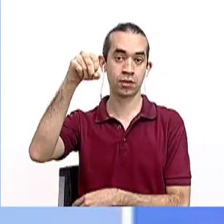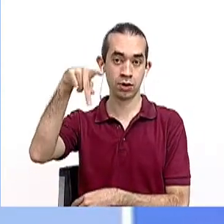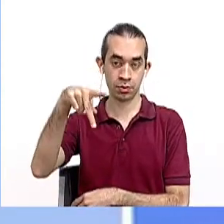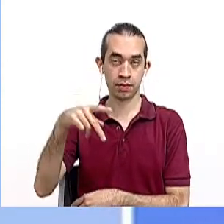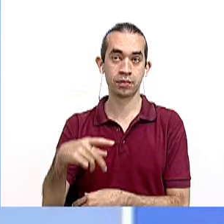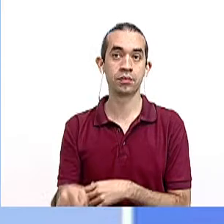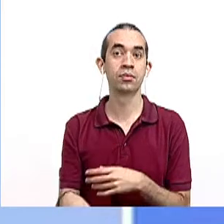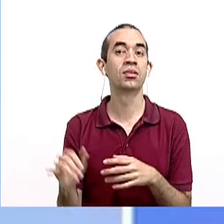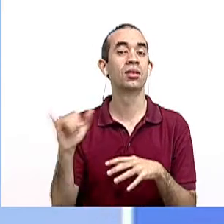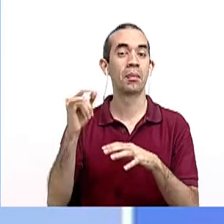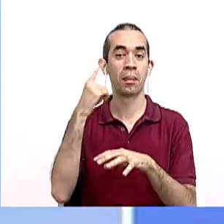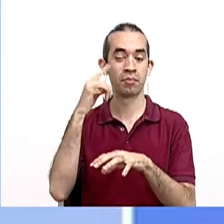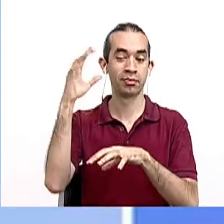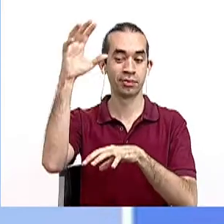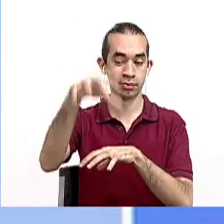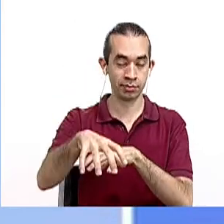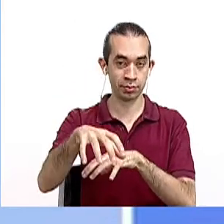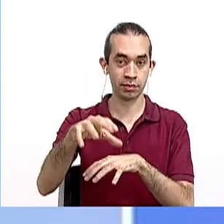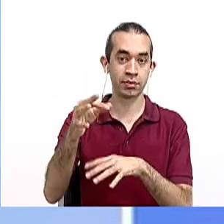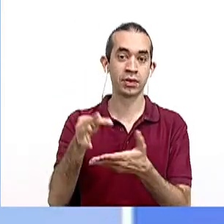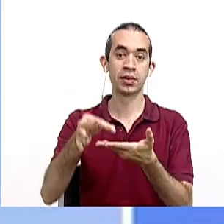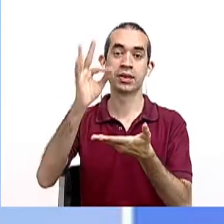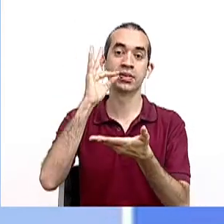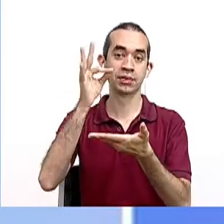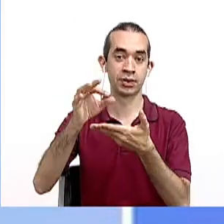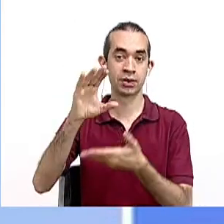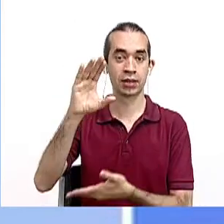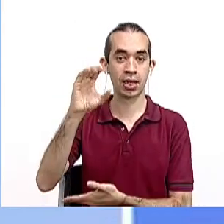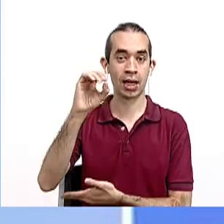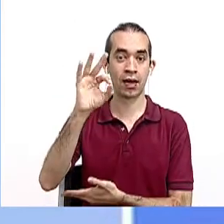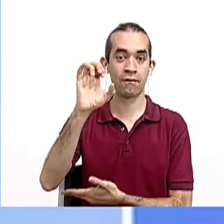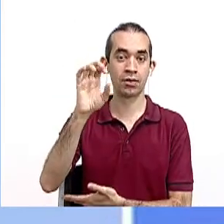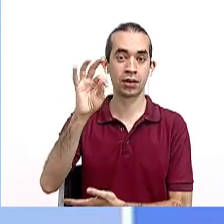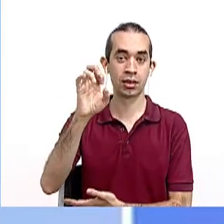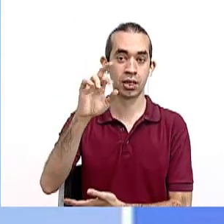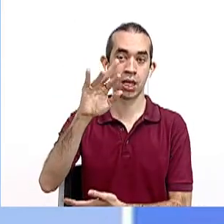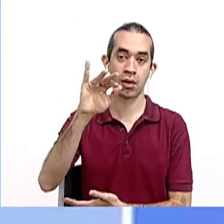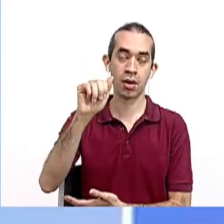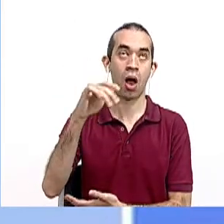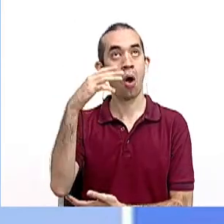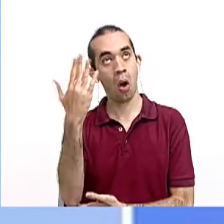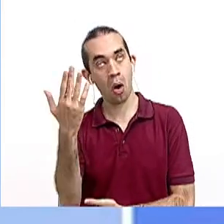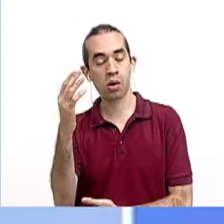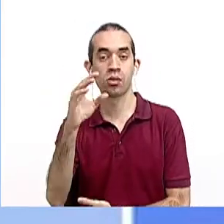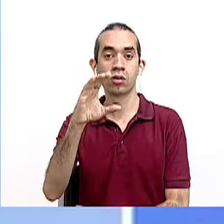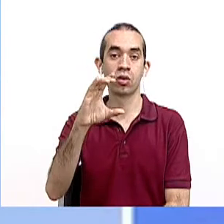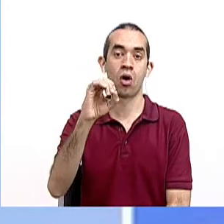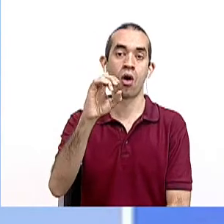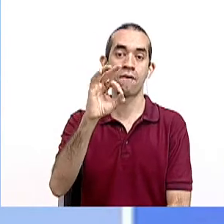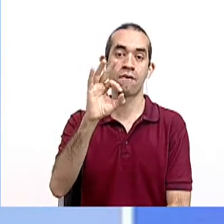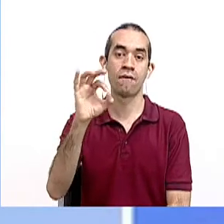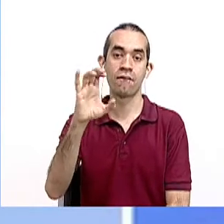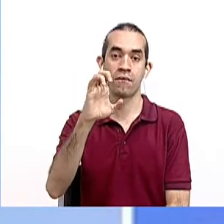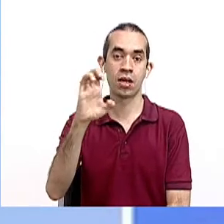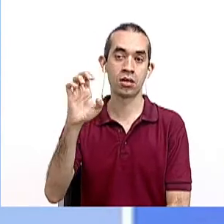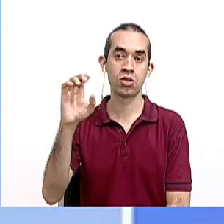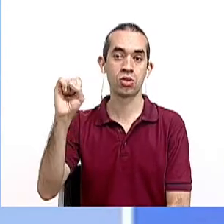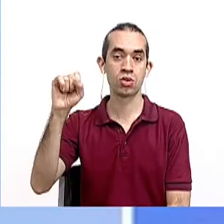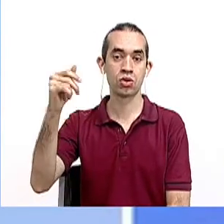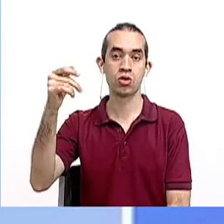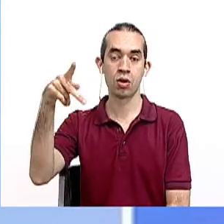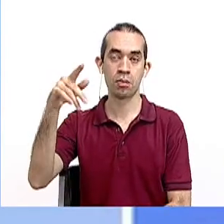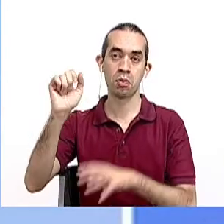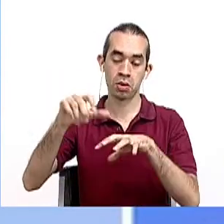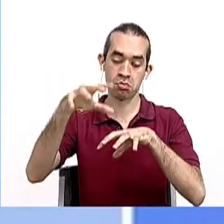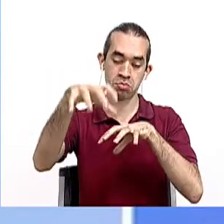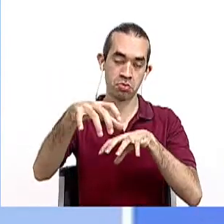a coffee shop or cafeteria. So we can say that there is a bakery in front of